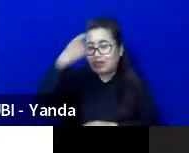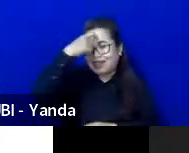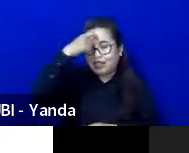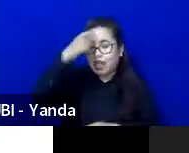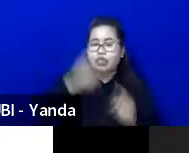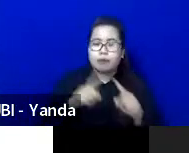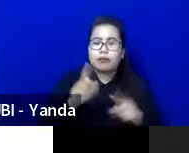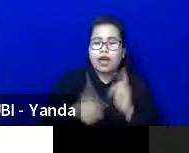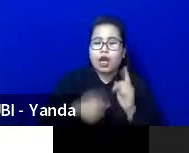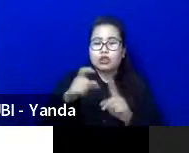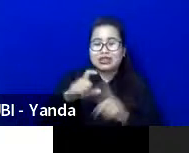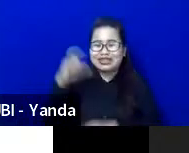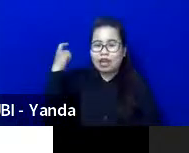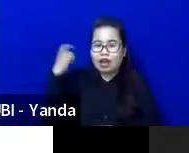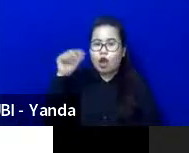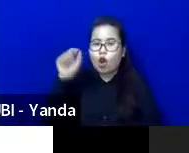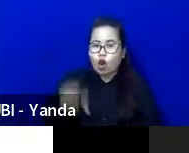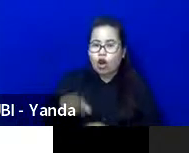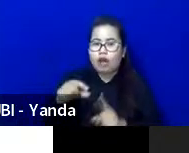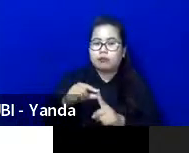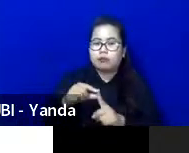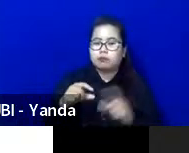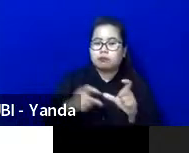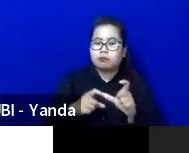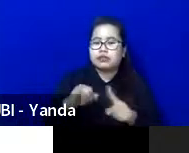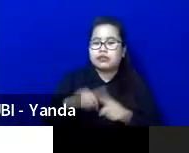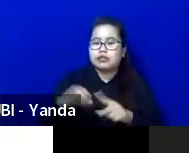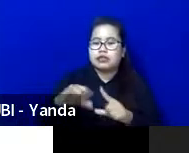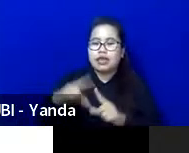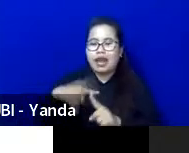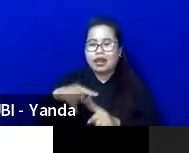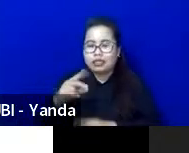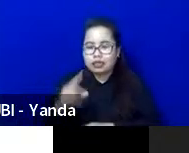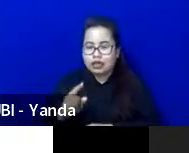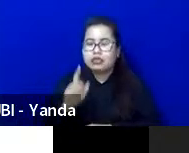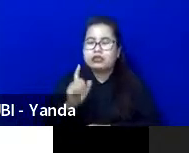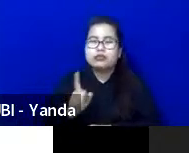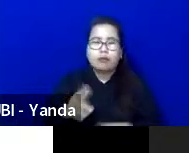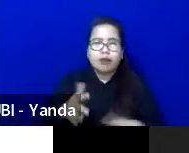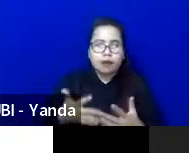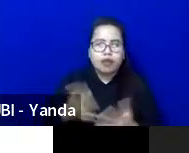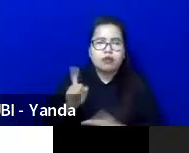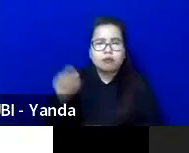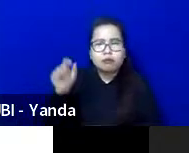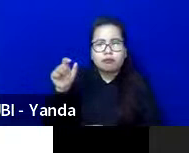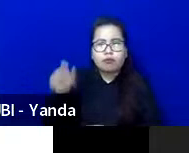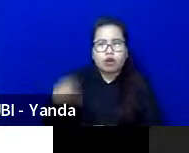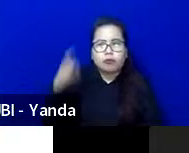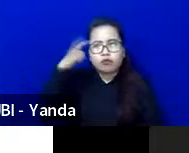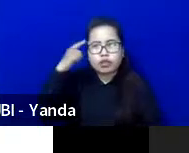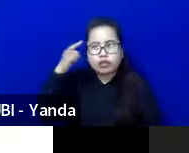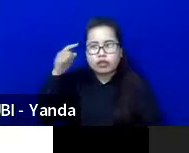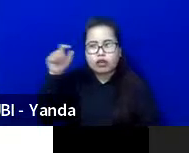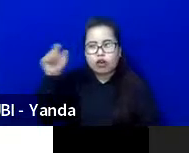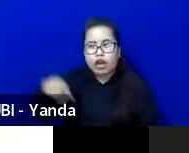because other people think they are sick. The whole idea of going to a psychiatrist or mental health